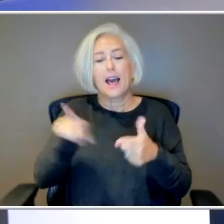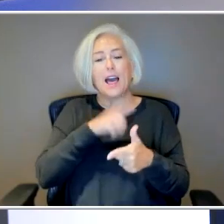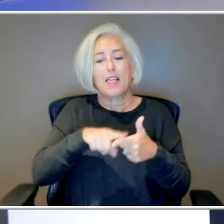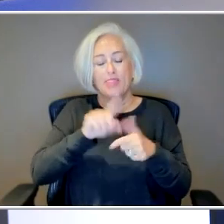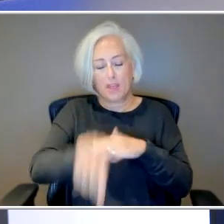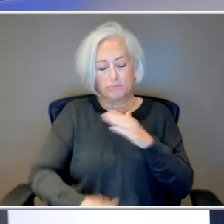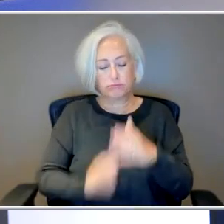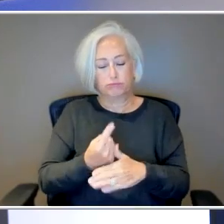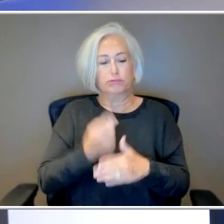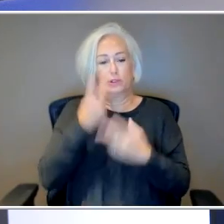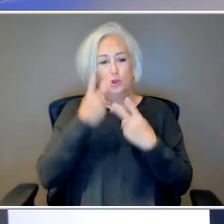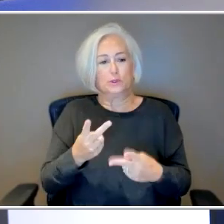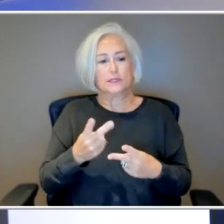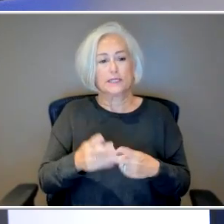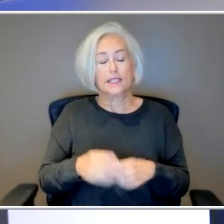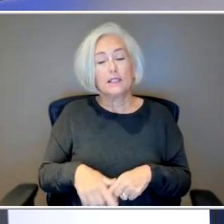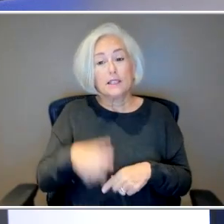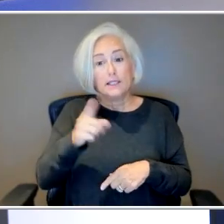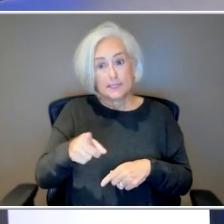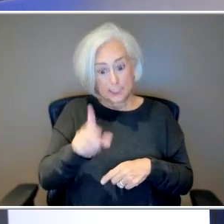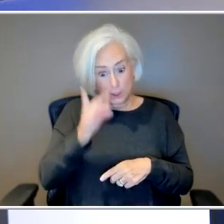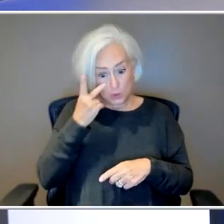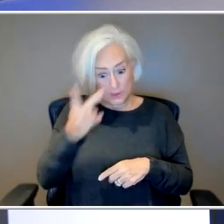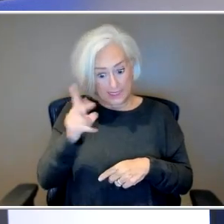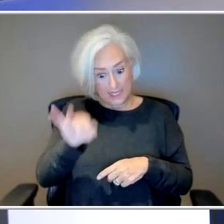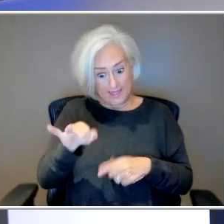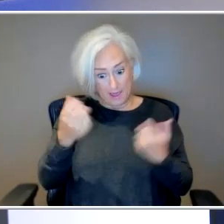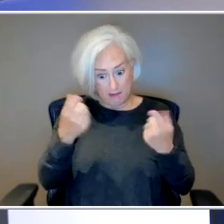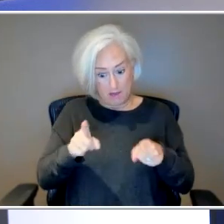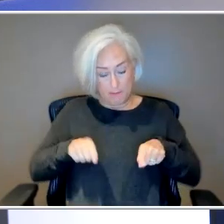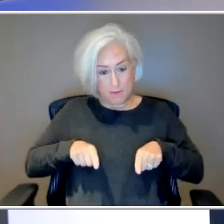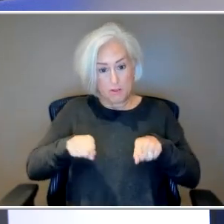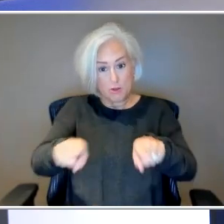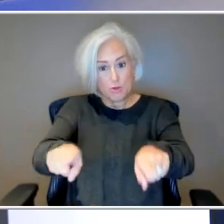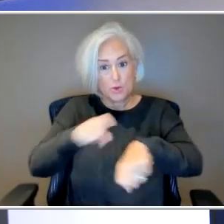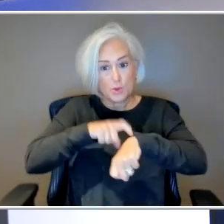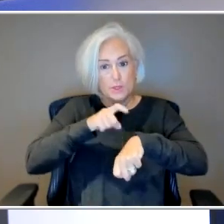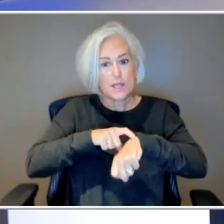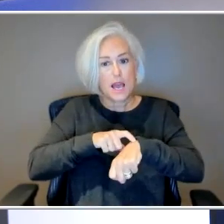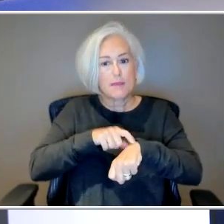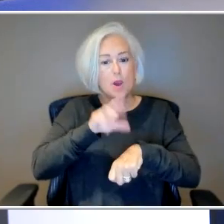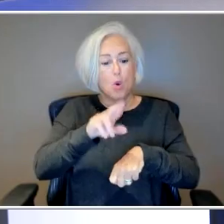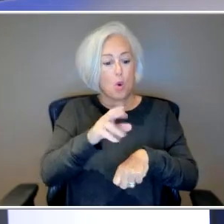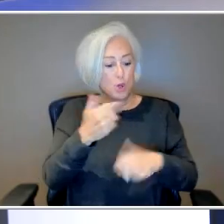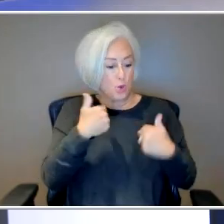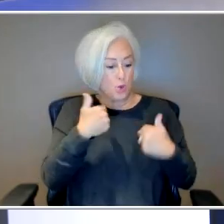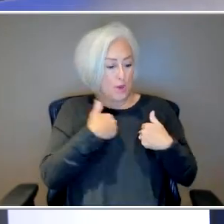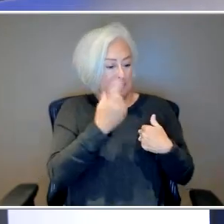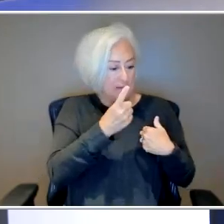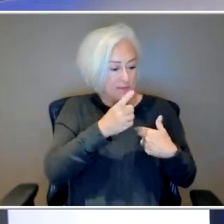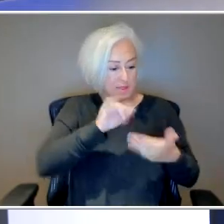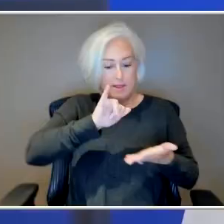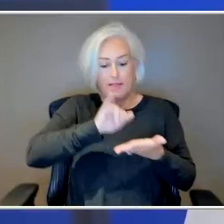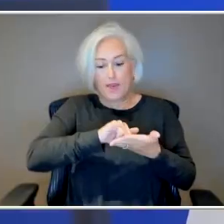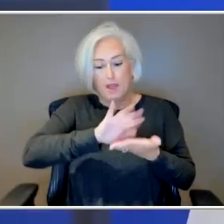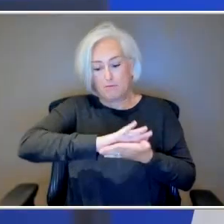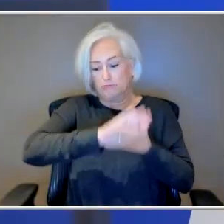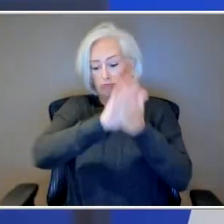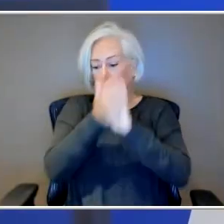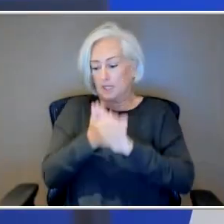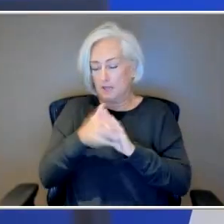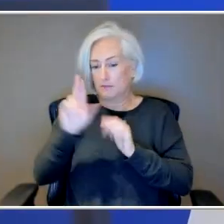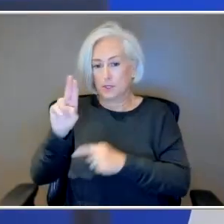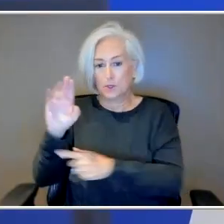over time, or does something turn into UC, or do you just have it? So it can